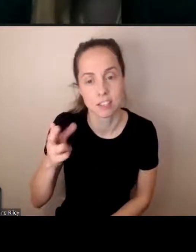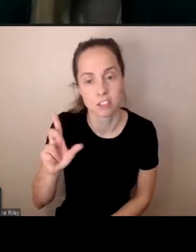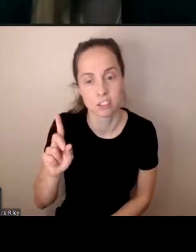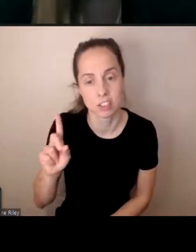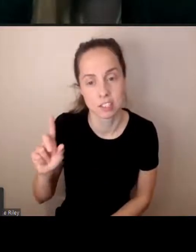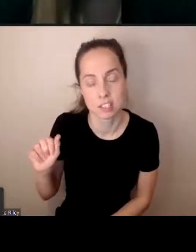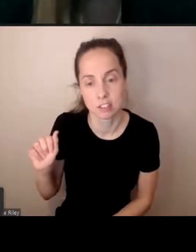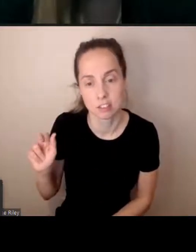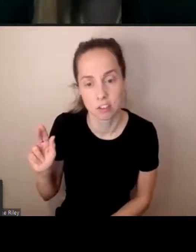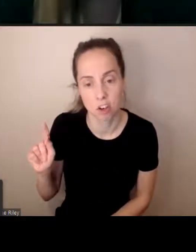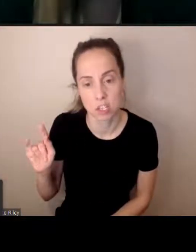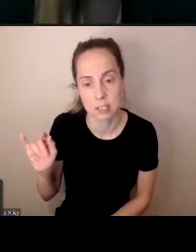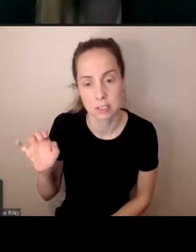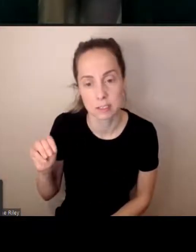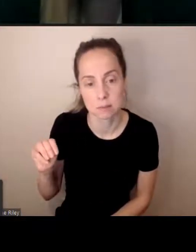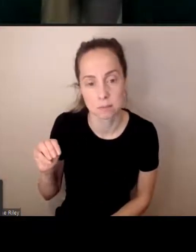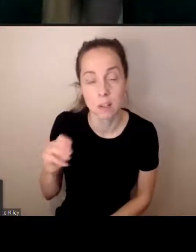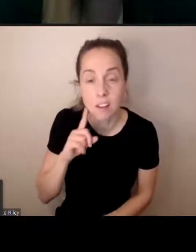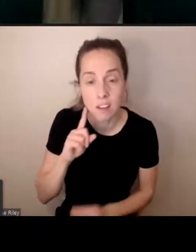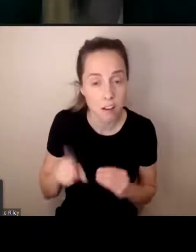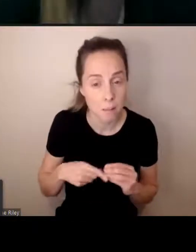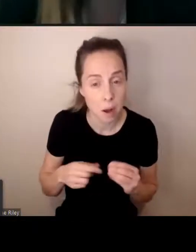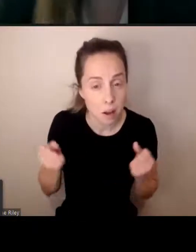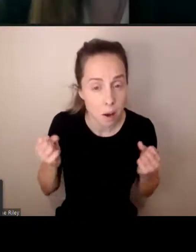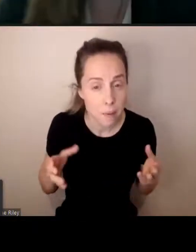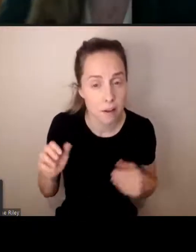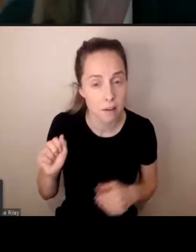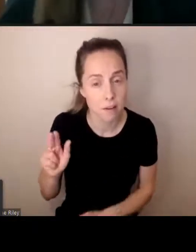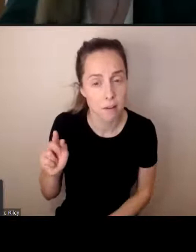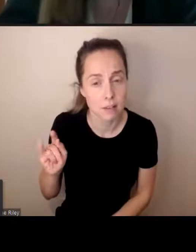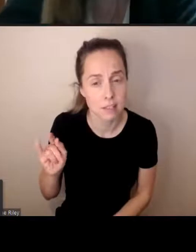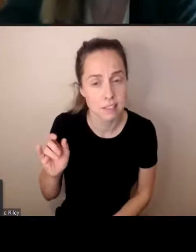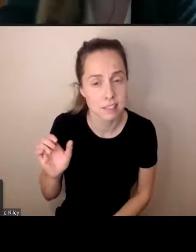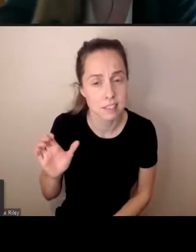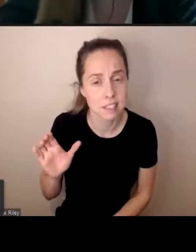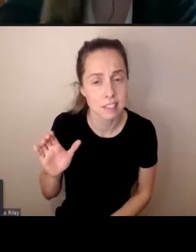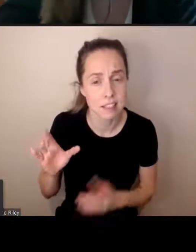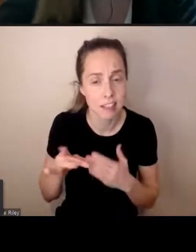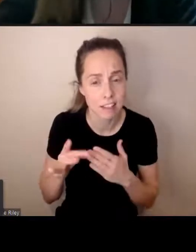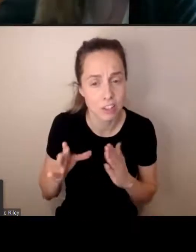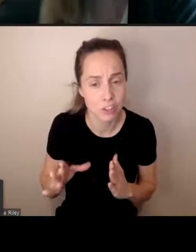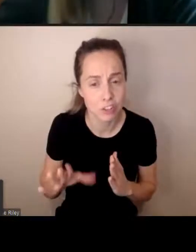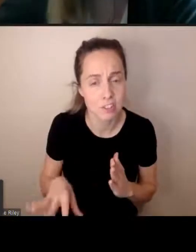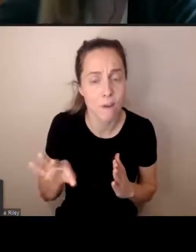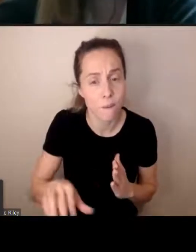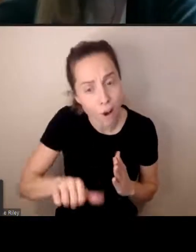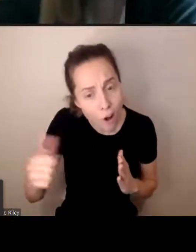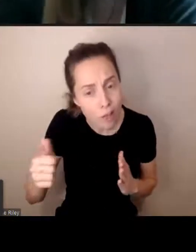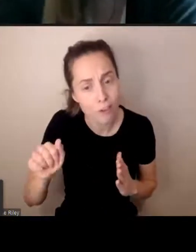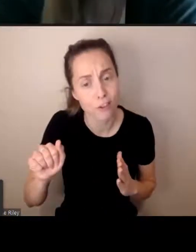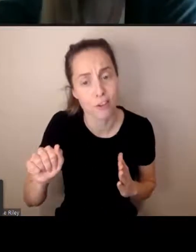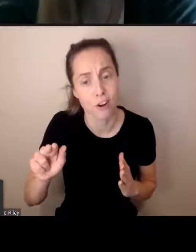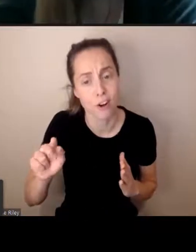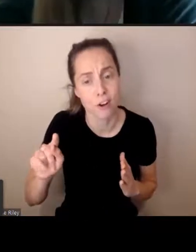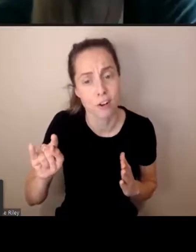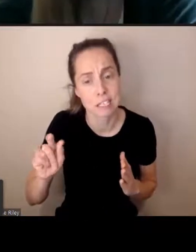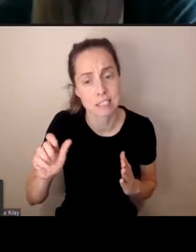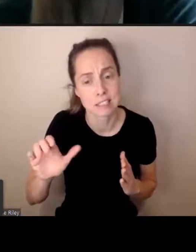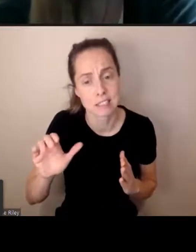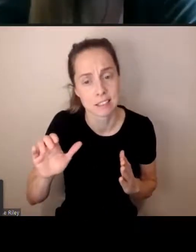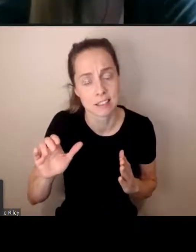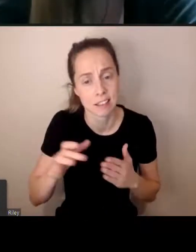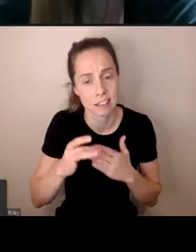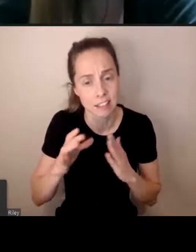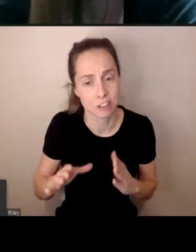of the autistic leaders who have found other autistic leaders on social media and have built kind